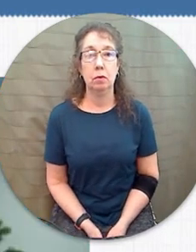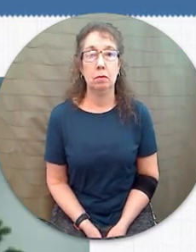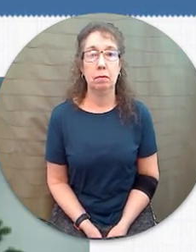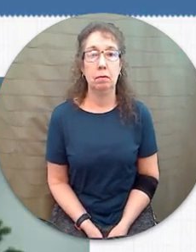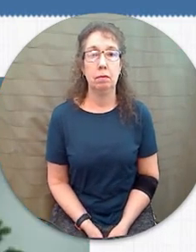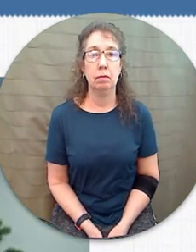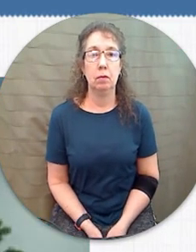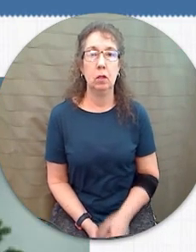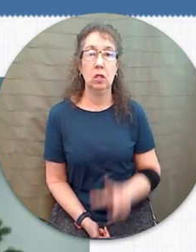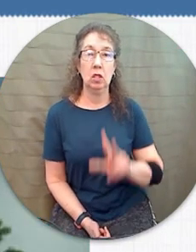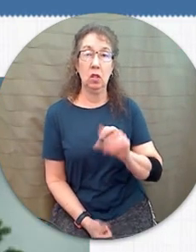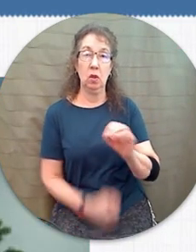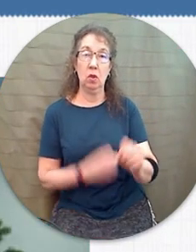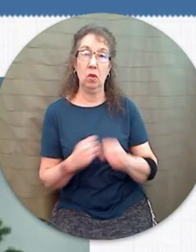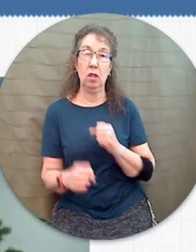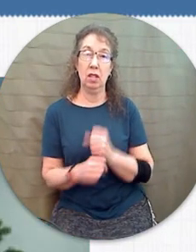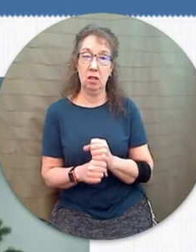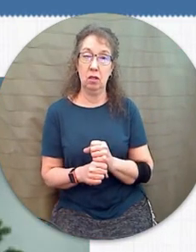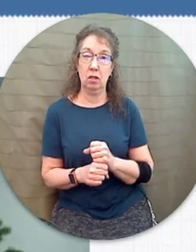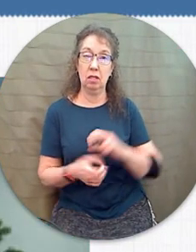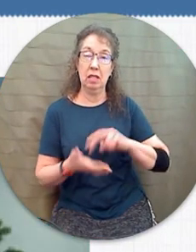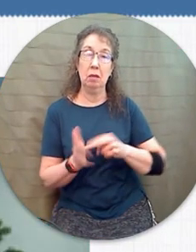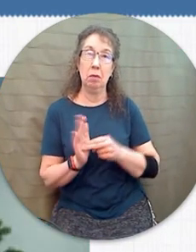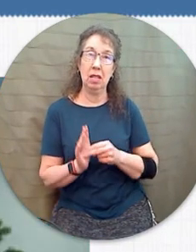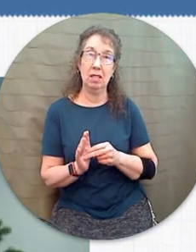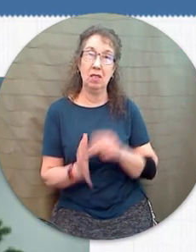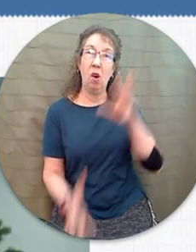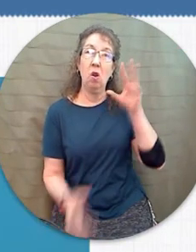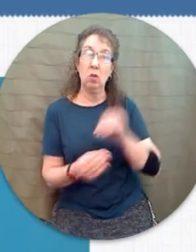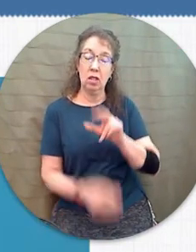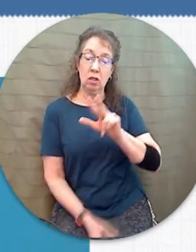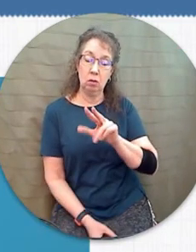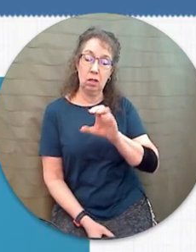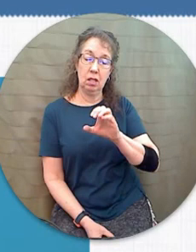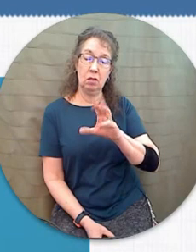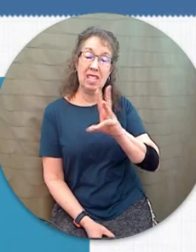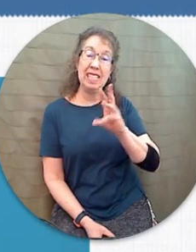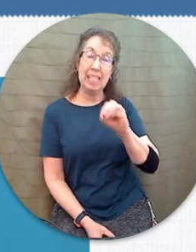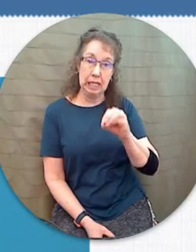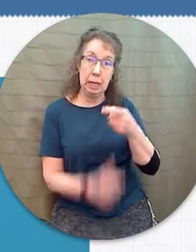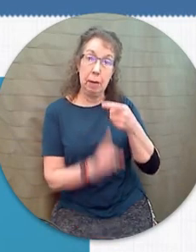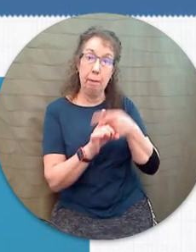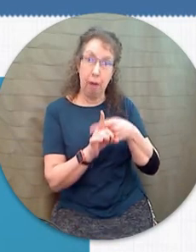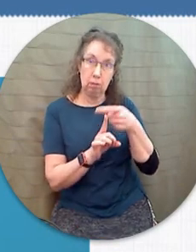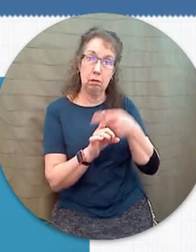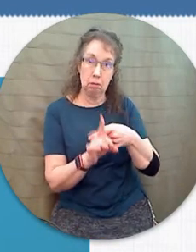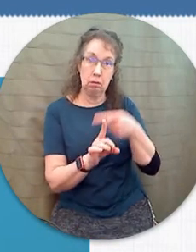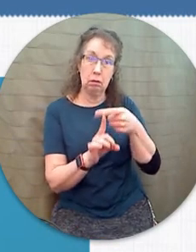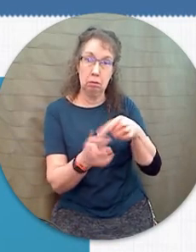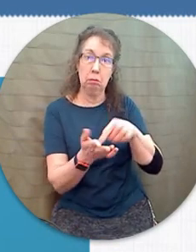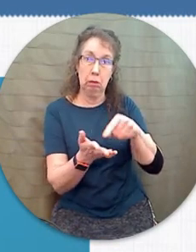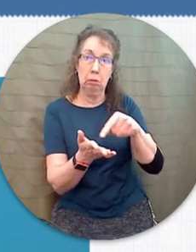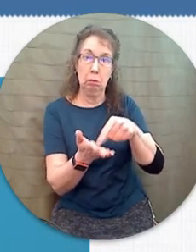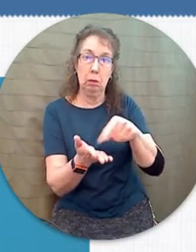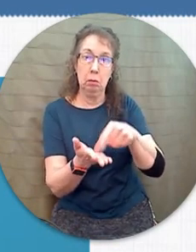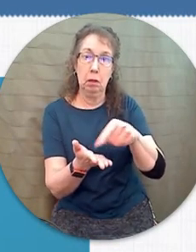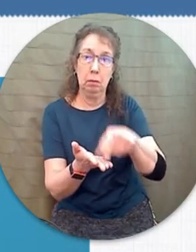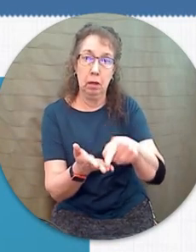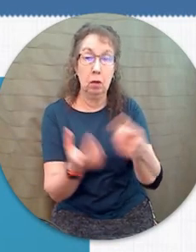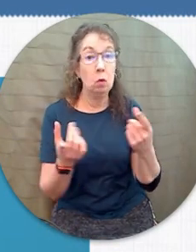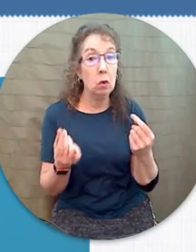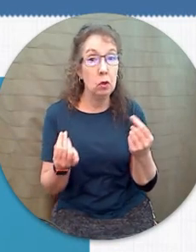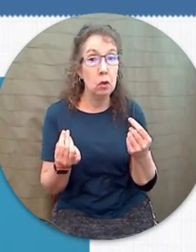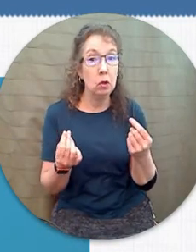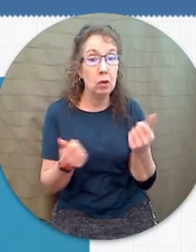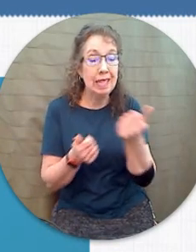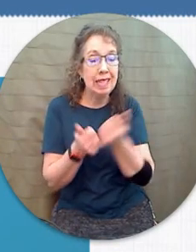So 30 years is comprised of 360 monthly payments. So what we're going to need to do is multiply each